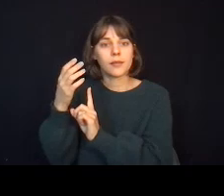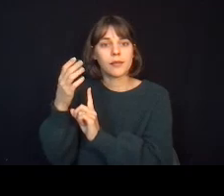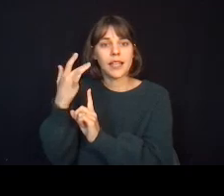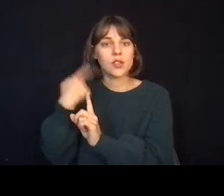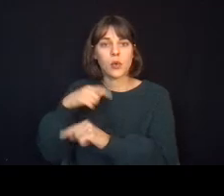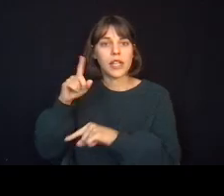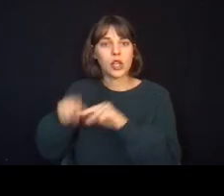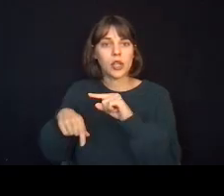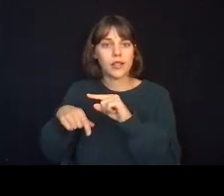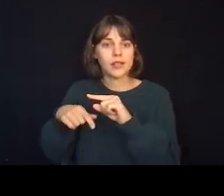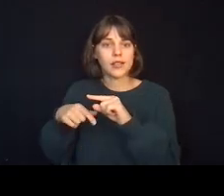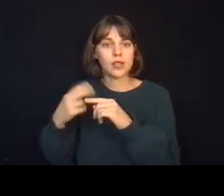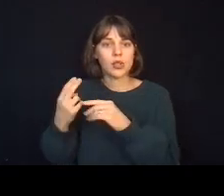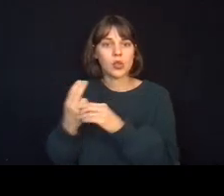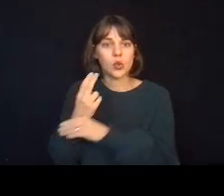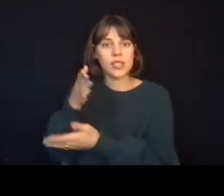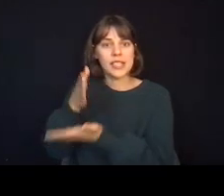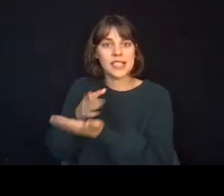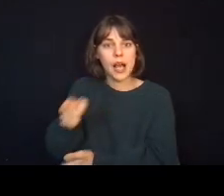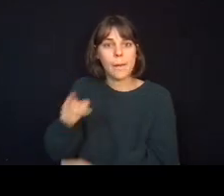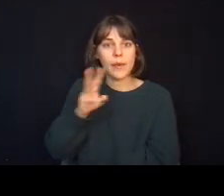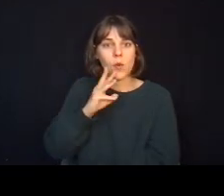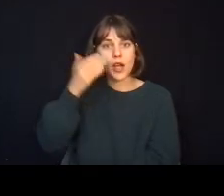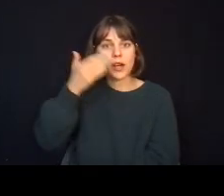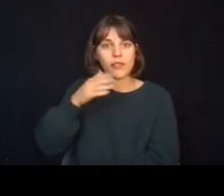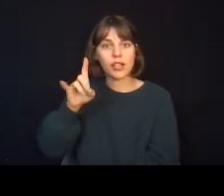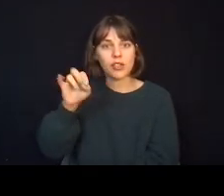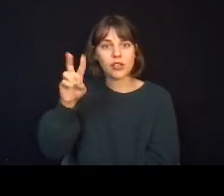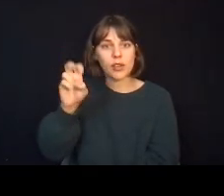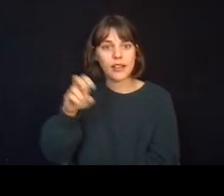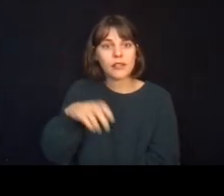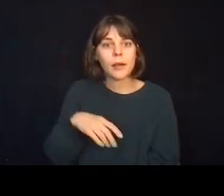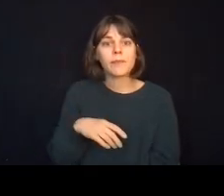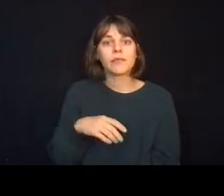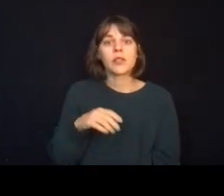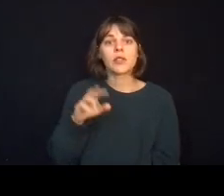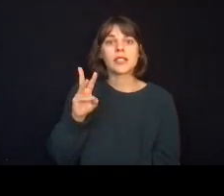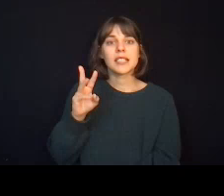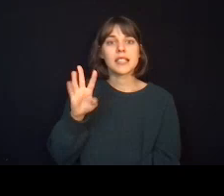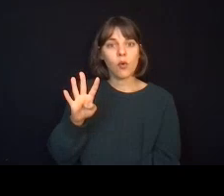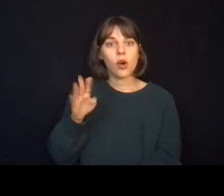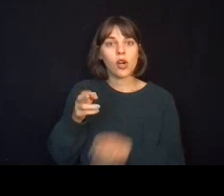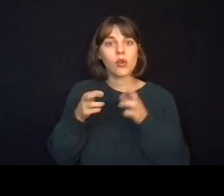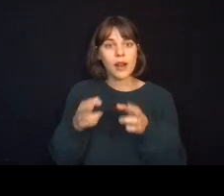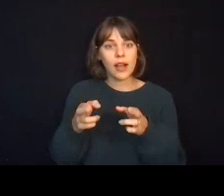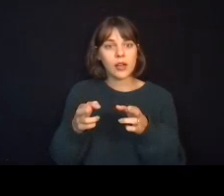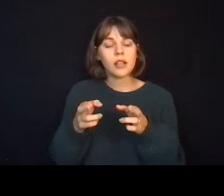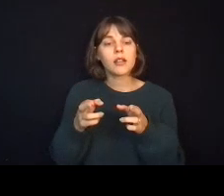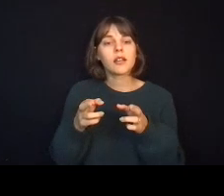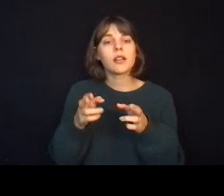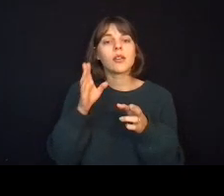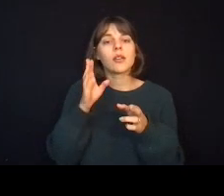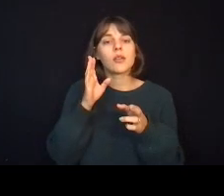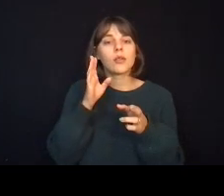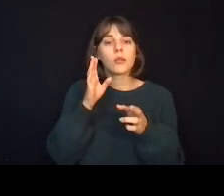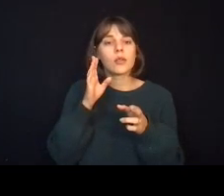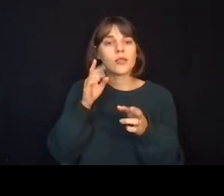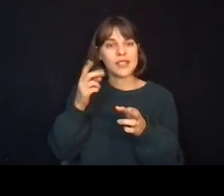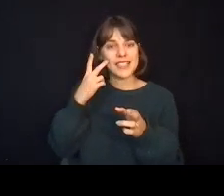let's go to the next one. So the 64 routing here on the map will match on the inbound and outbound coming off